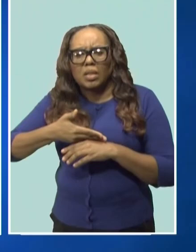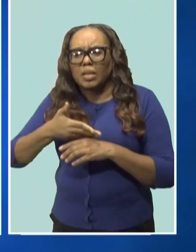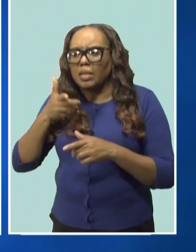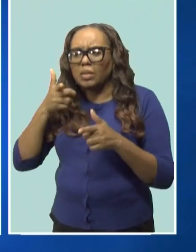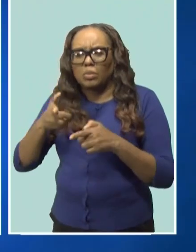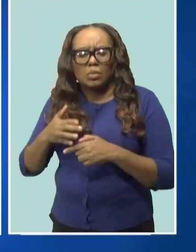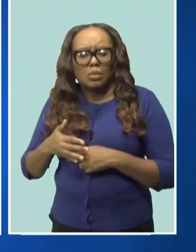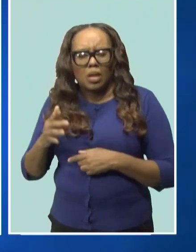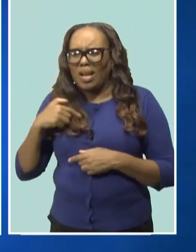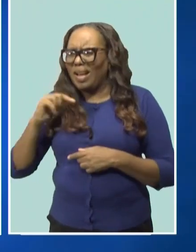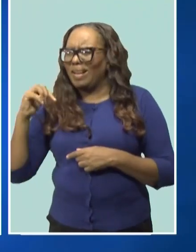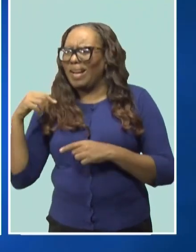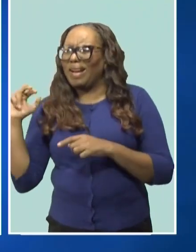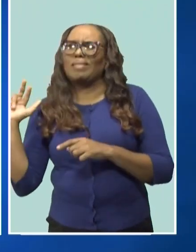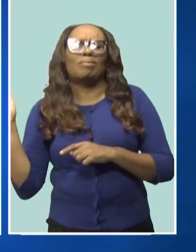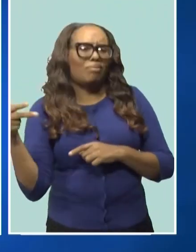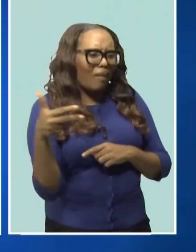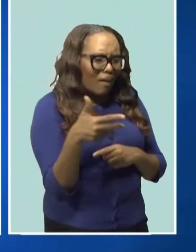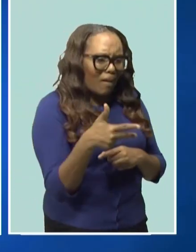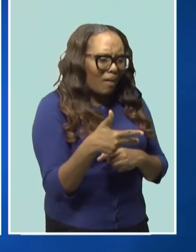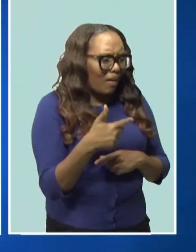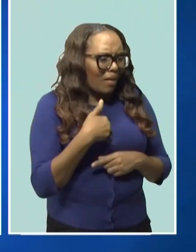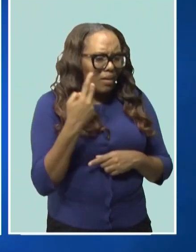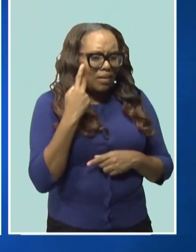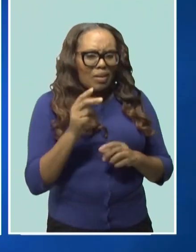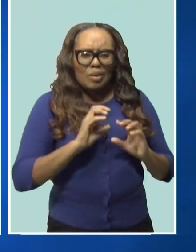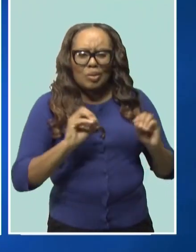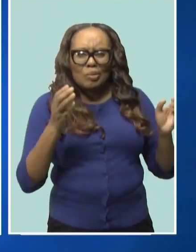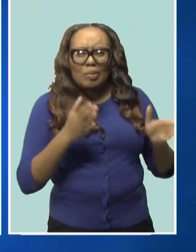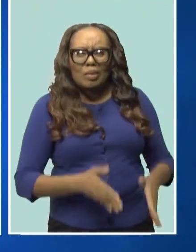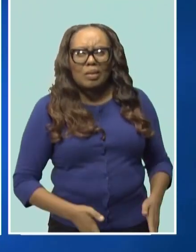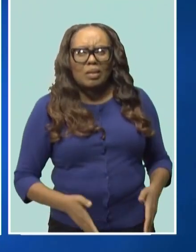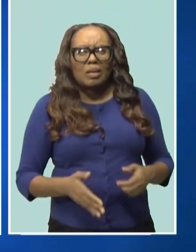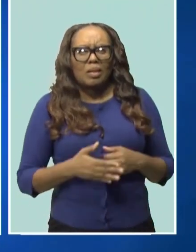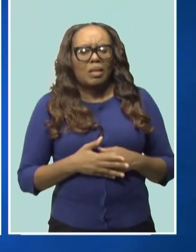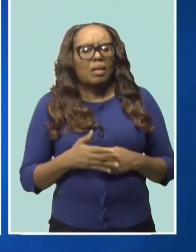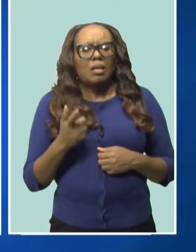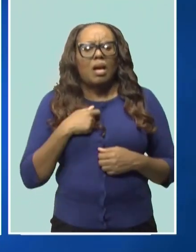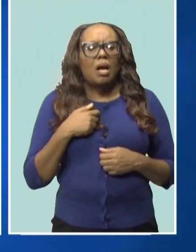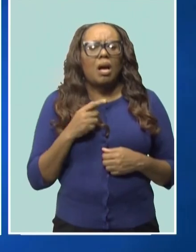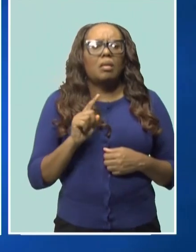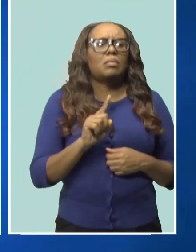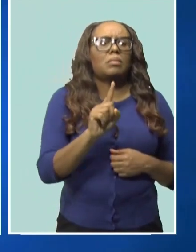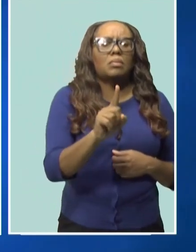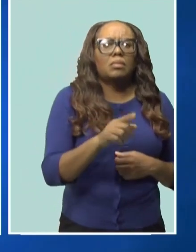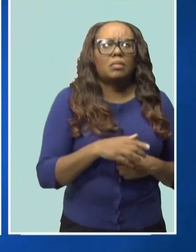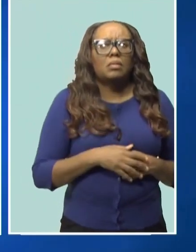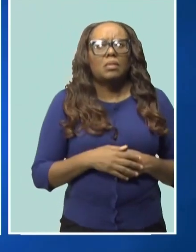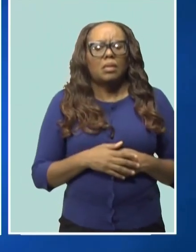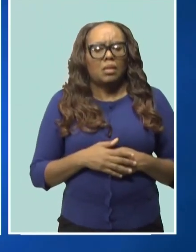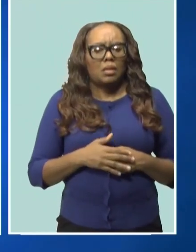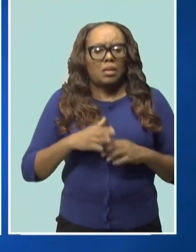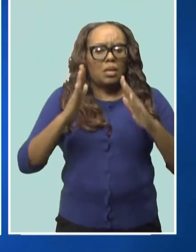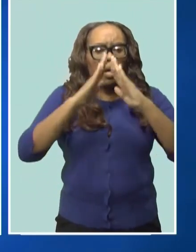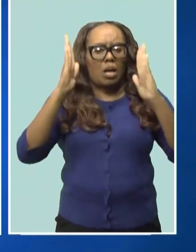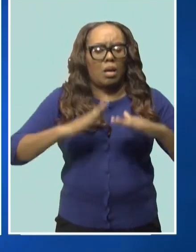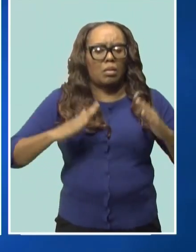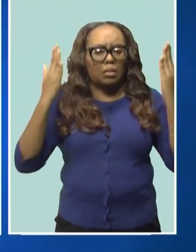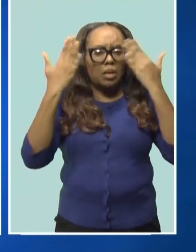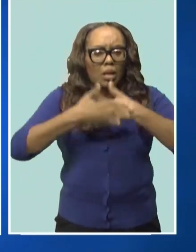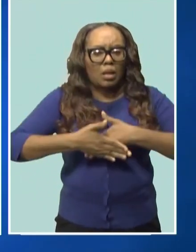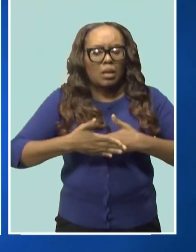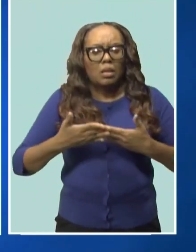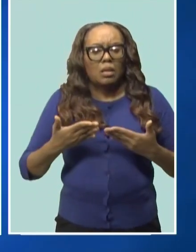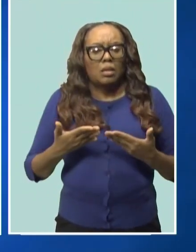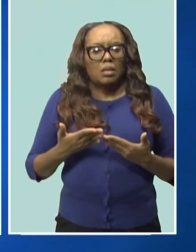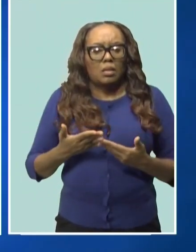road. When I get back here, I see nobody around, so I went over there And when I get the house was in darkness. So I